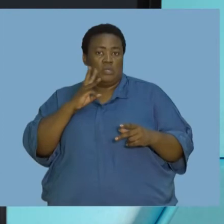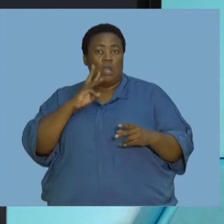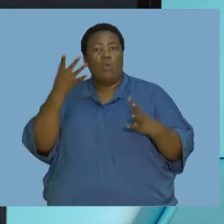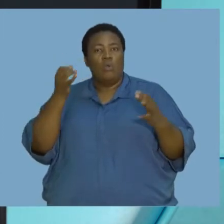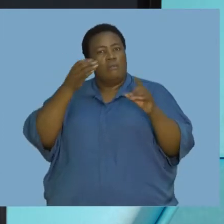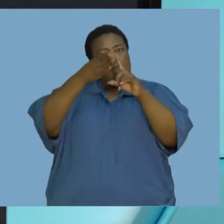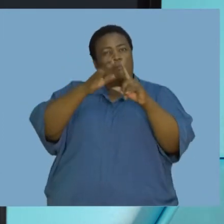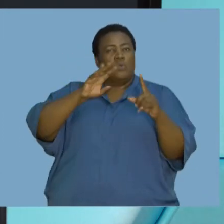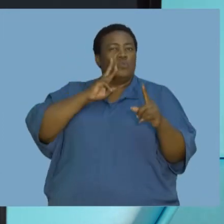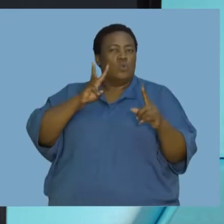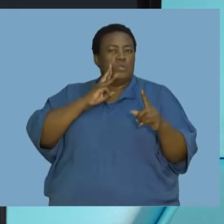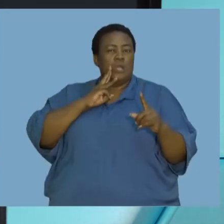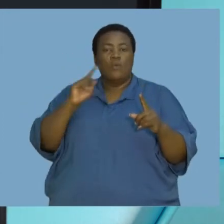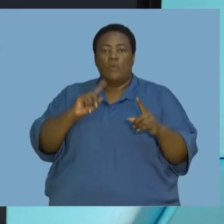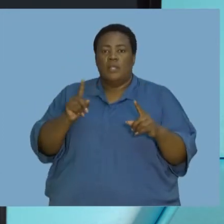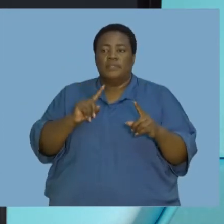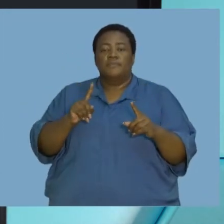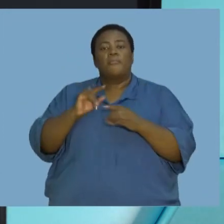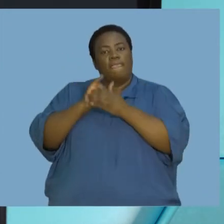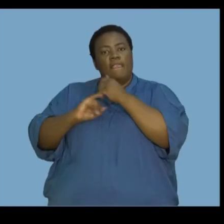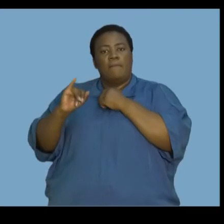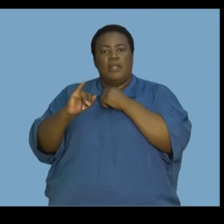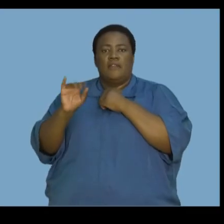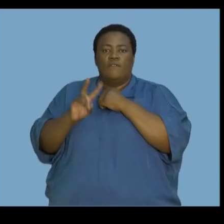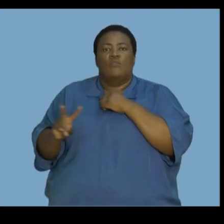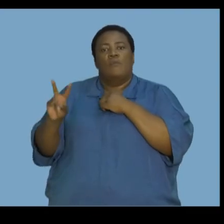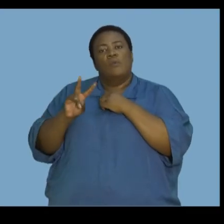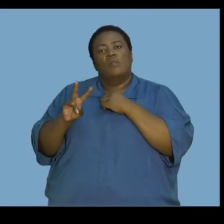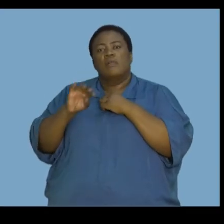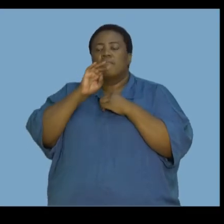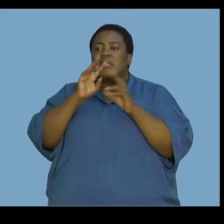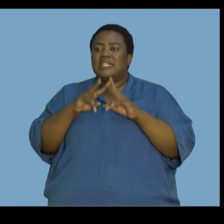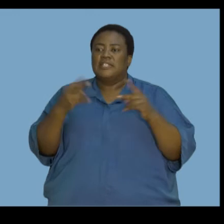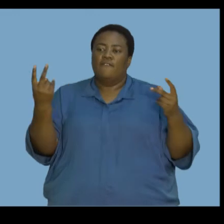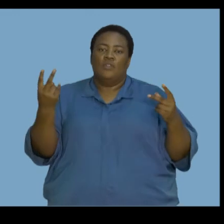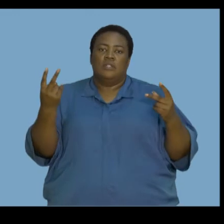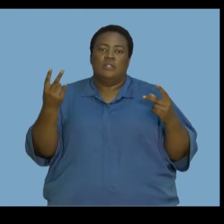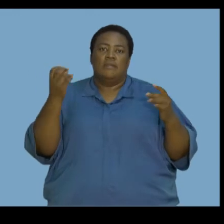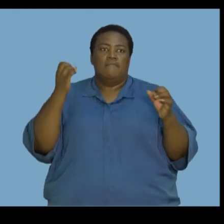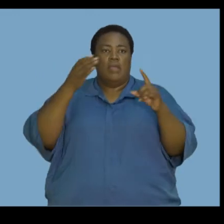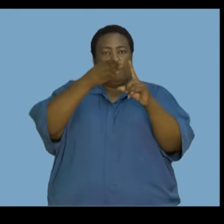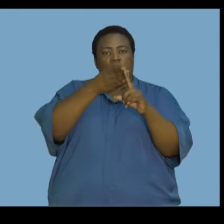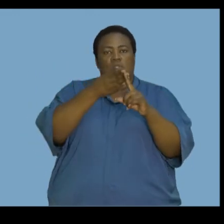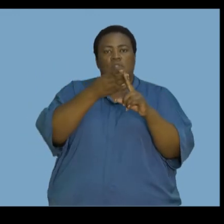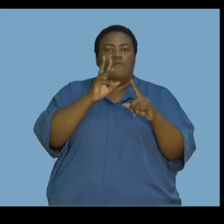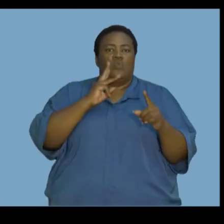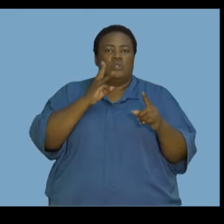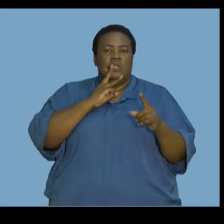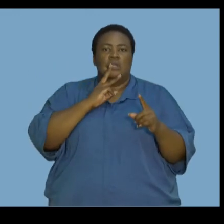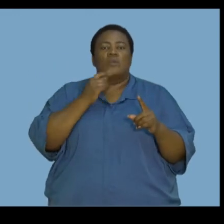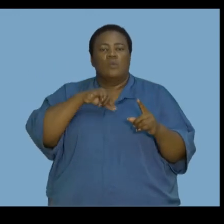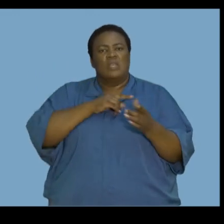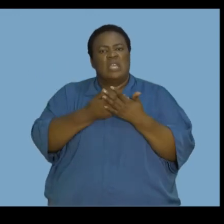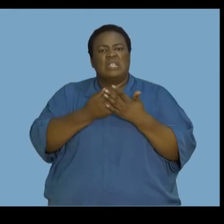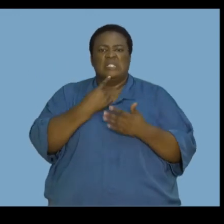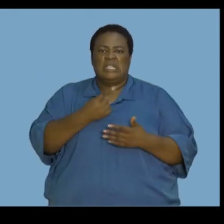the purpose of water, is the independent variable. So it was the different purposes of water. So we could